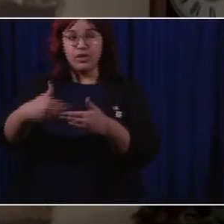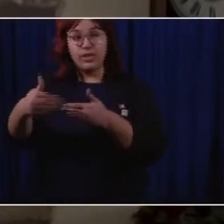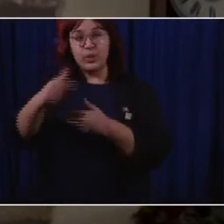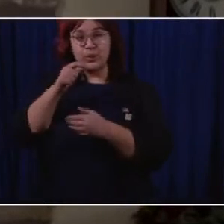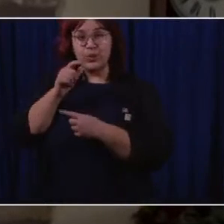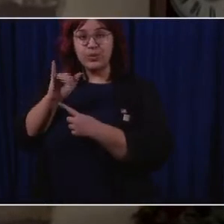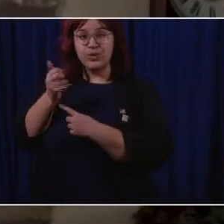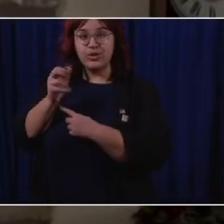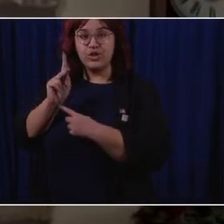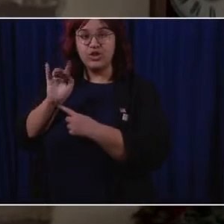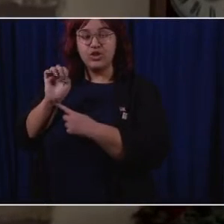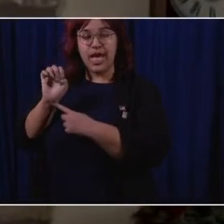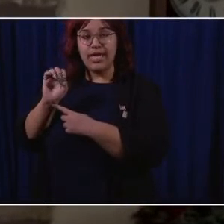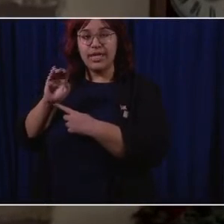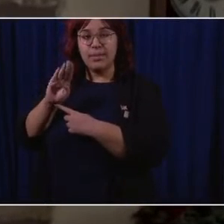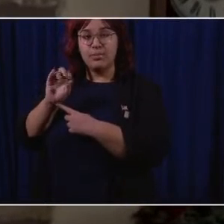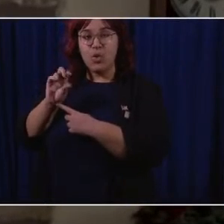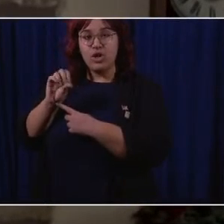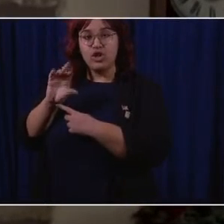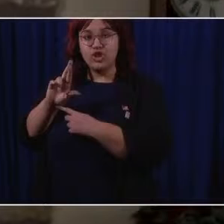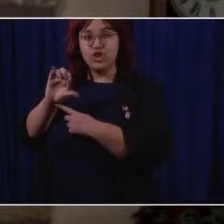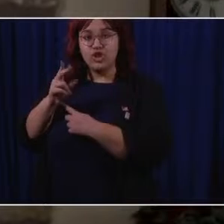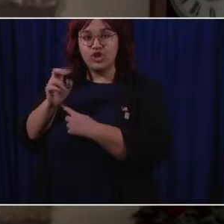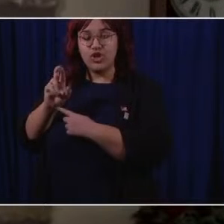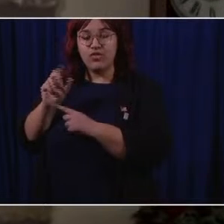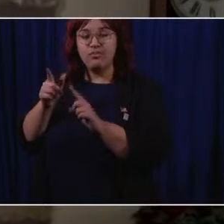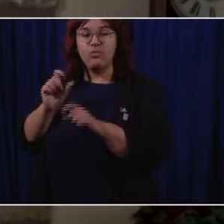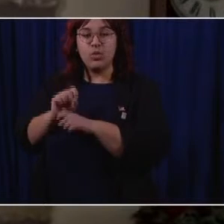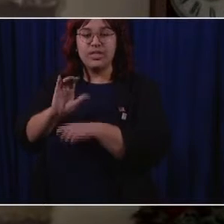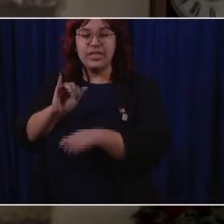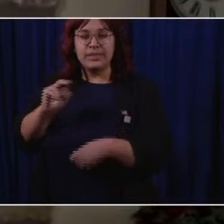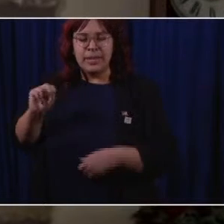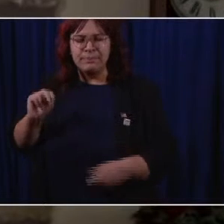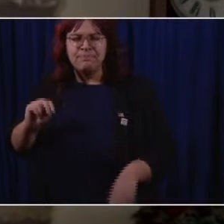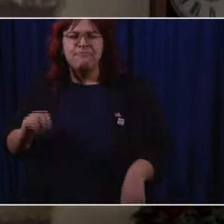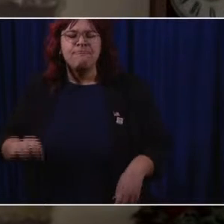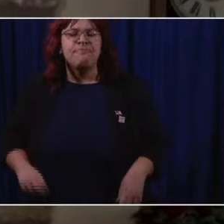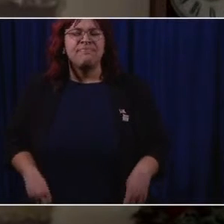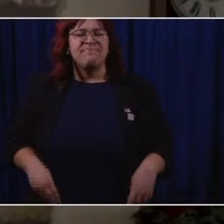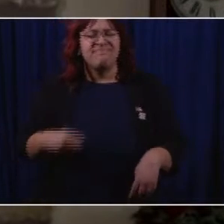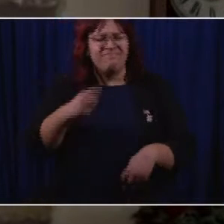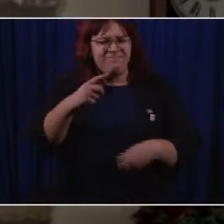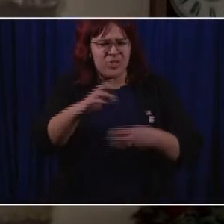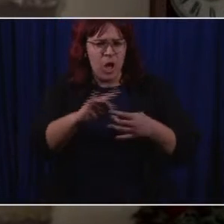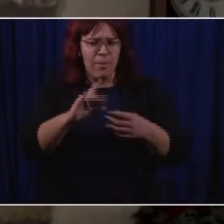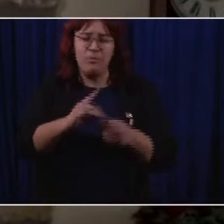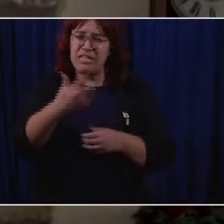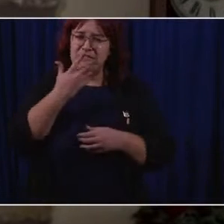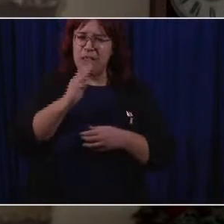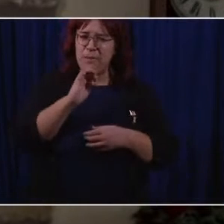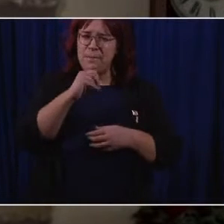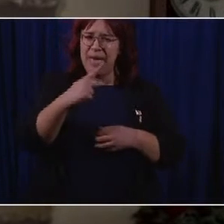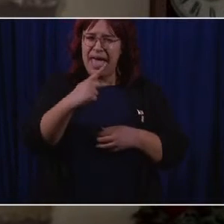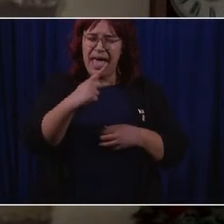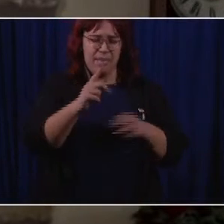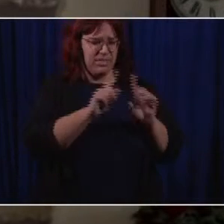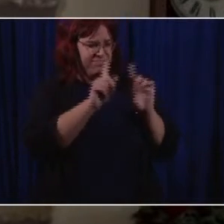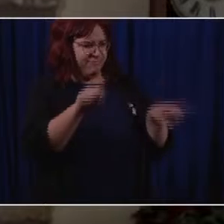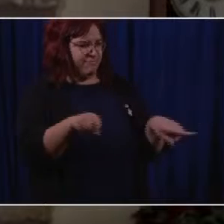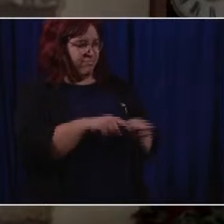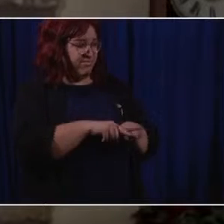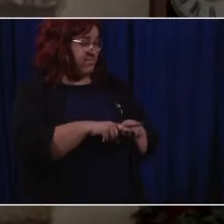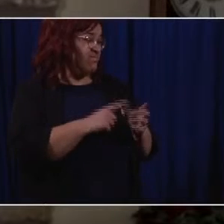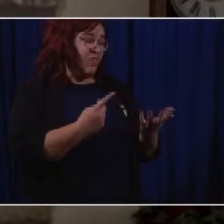how are you? Governor, you talked a little bit about the map and how it's not as useful now as it used to be. There are a few